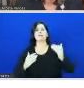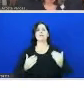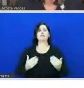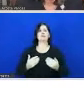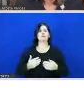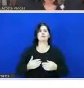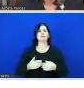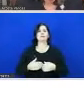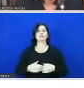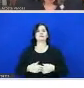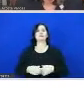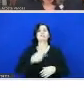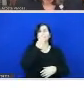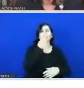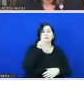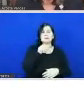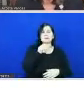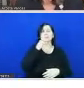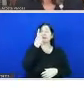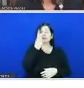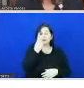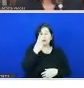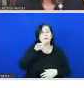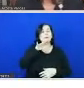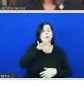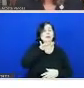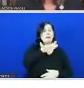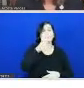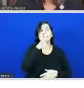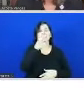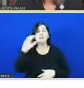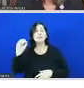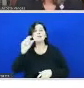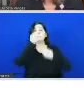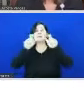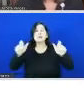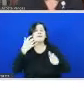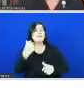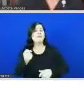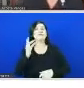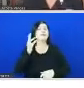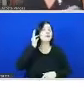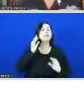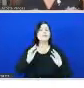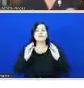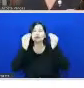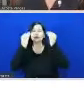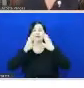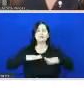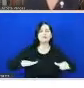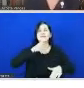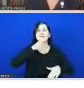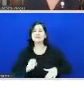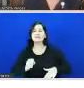This means that on average, women have just 3/4 of the legal rights afforded to men. And that happens across the